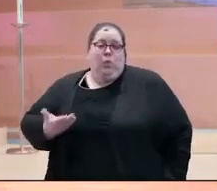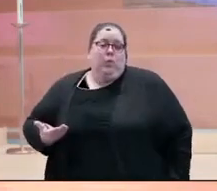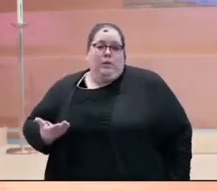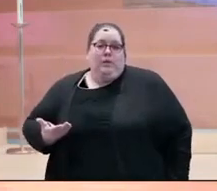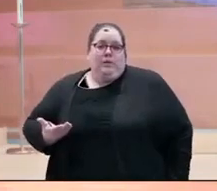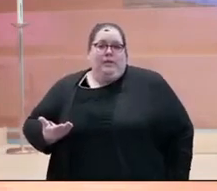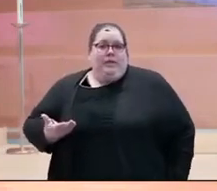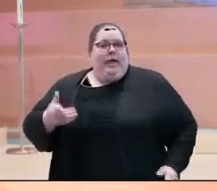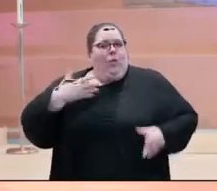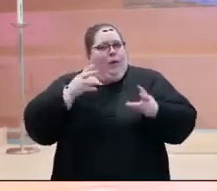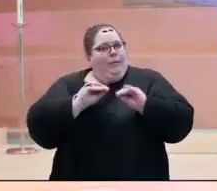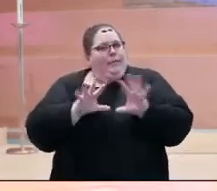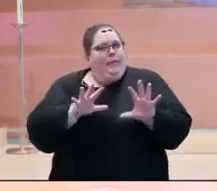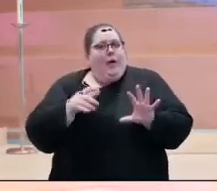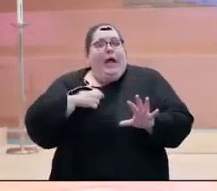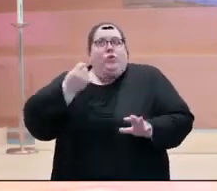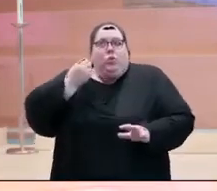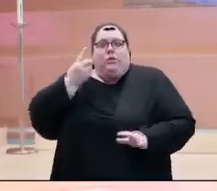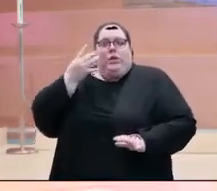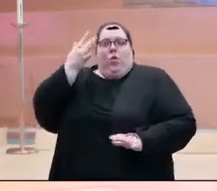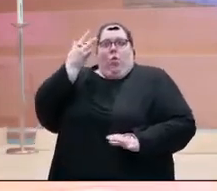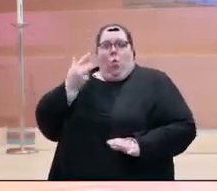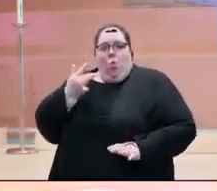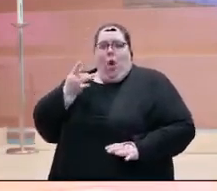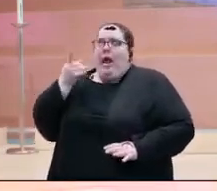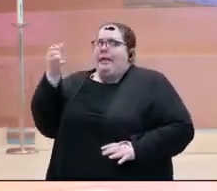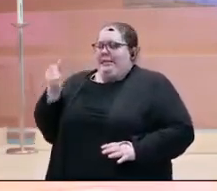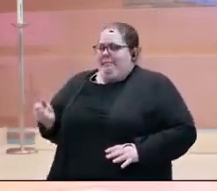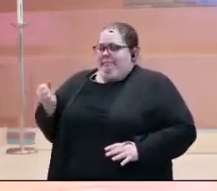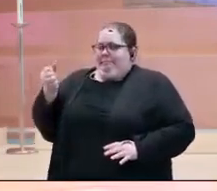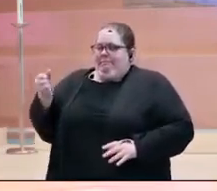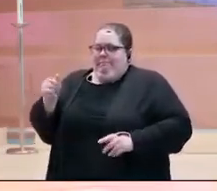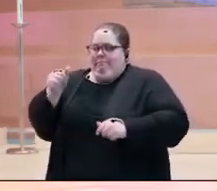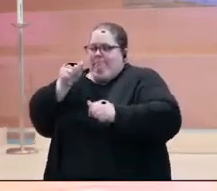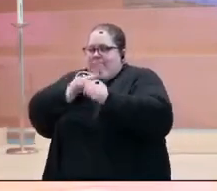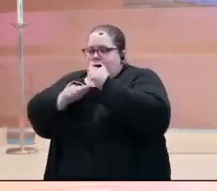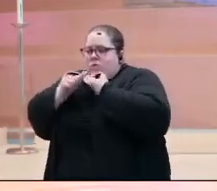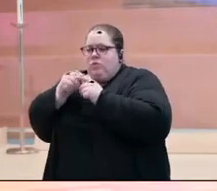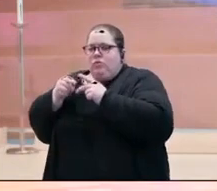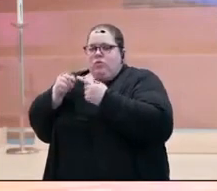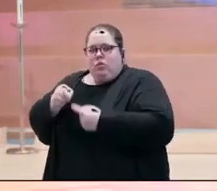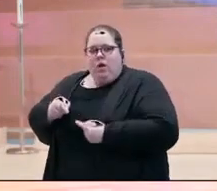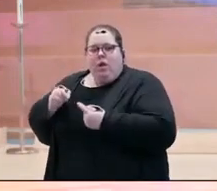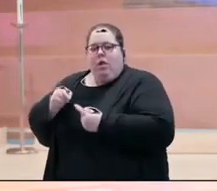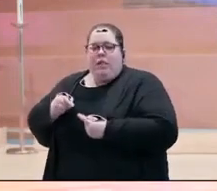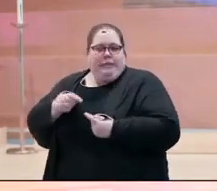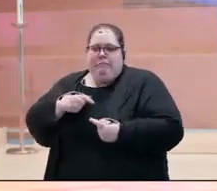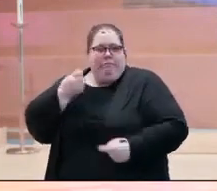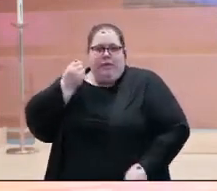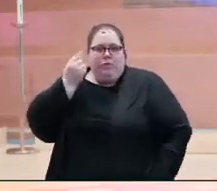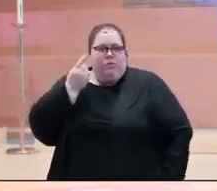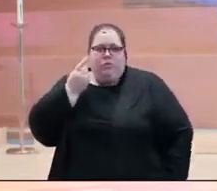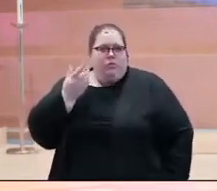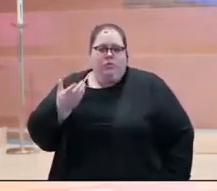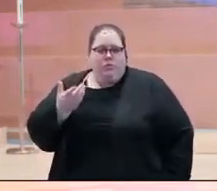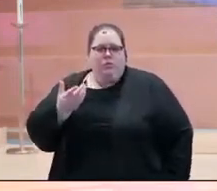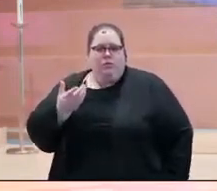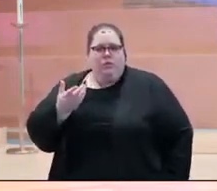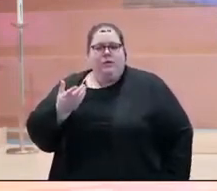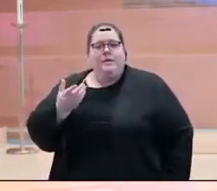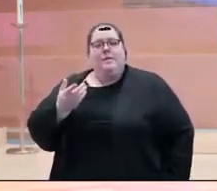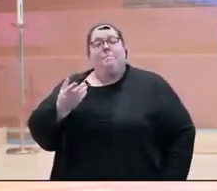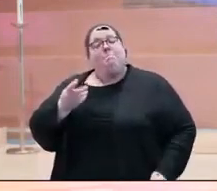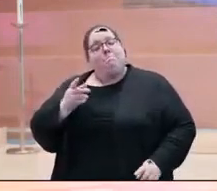I'm going to be clear about that. I don't know why God put Abraham through that. But if nothing else, this would have